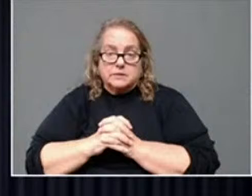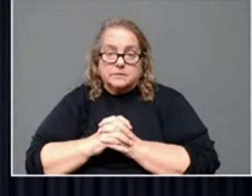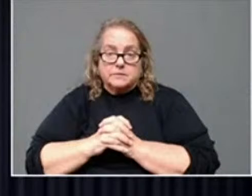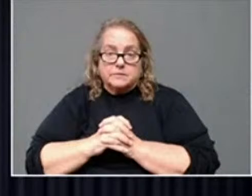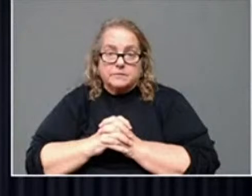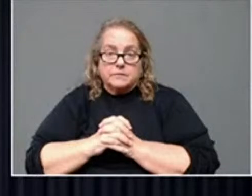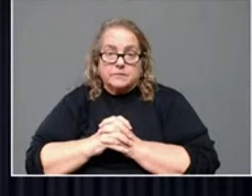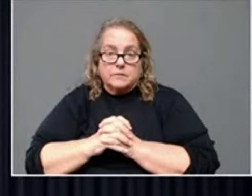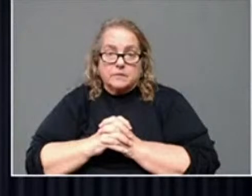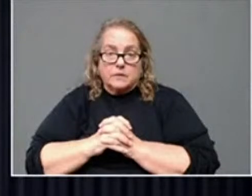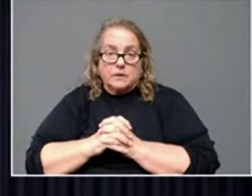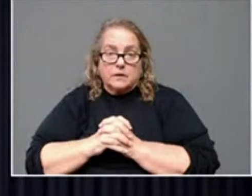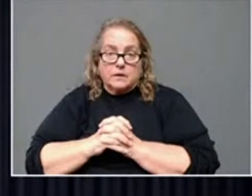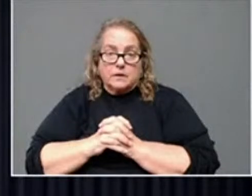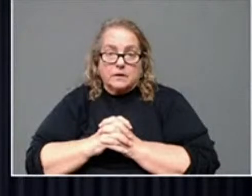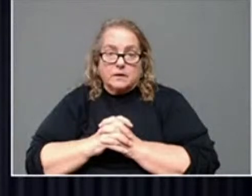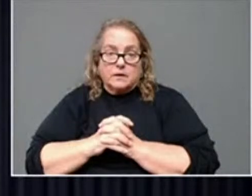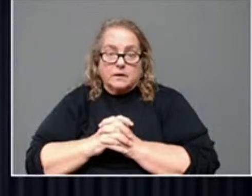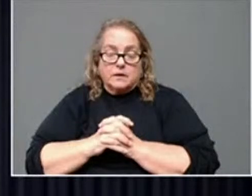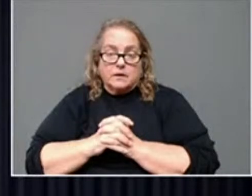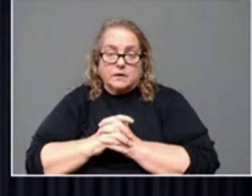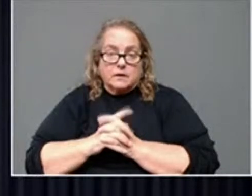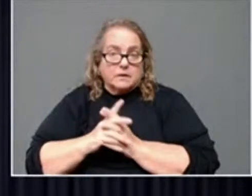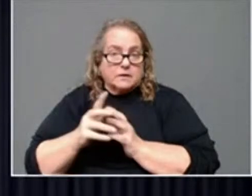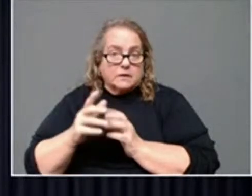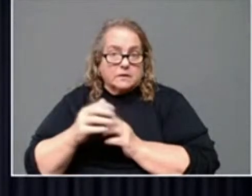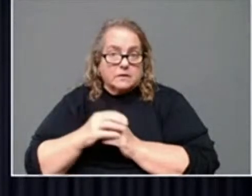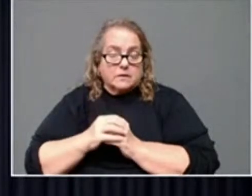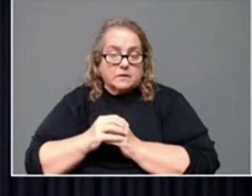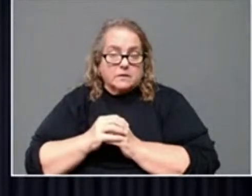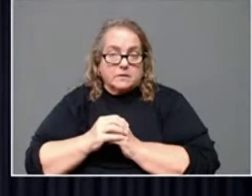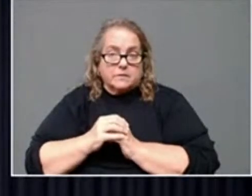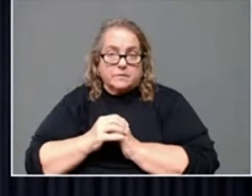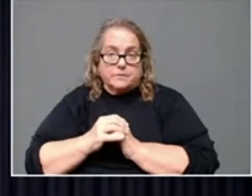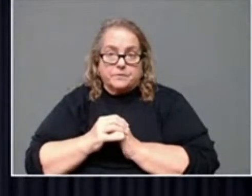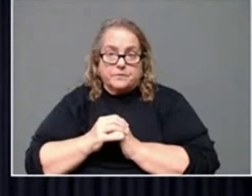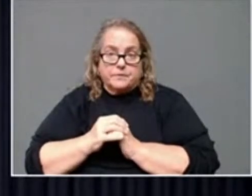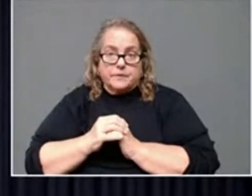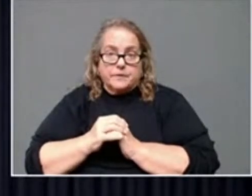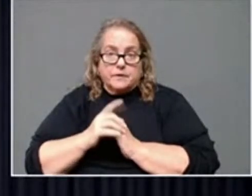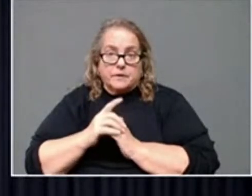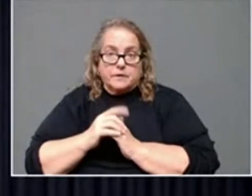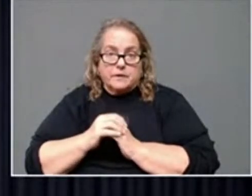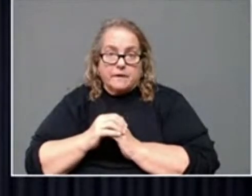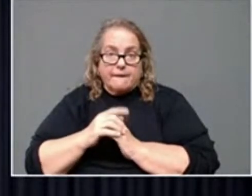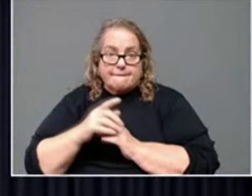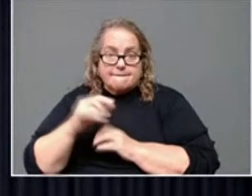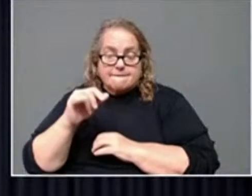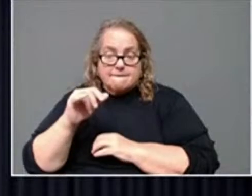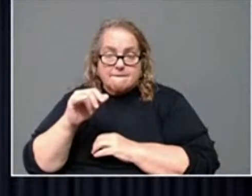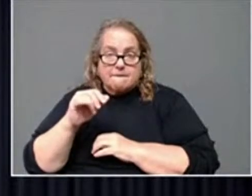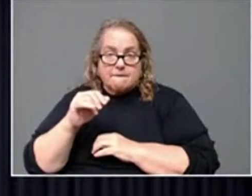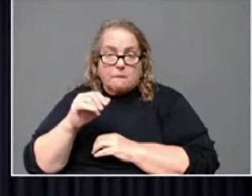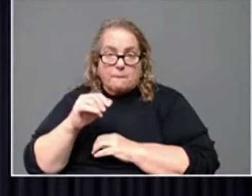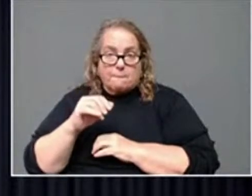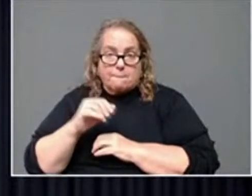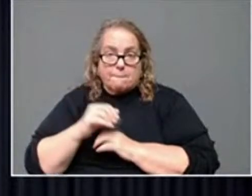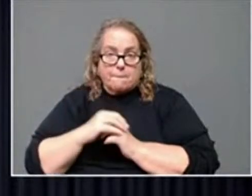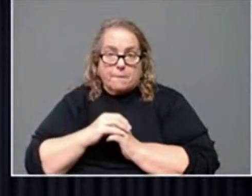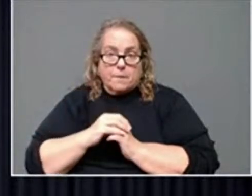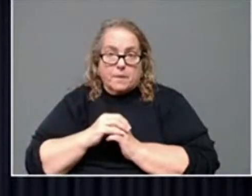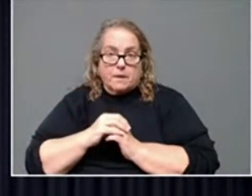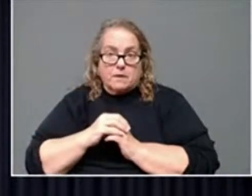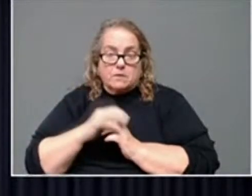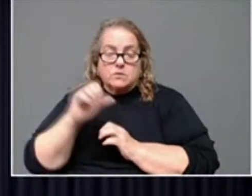but Yeah. have you been able to check in with your family members in Dawson Springs and make sure that they are? Yeah. So